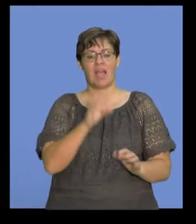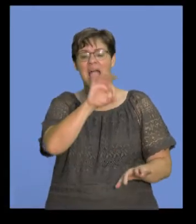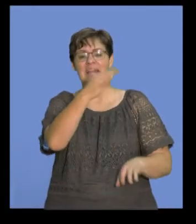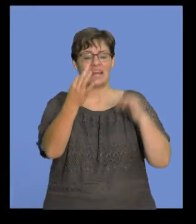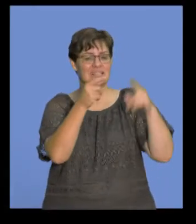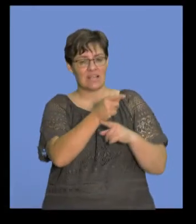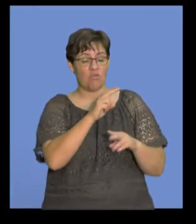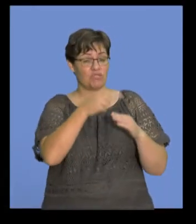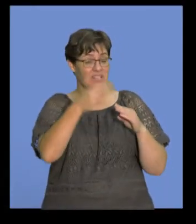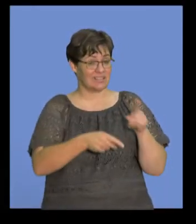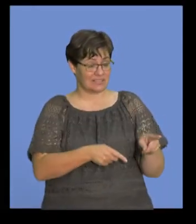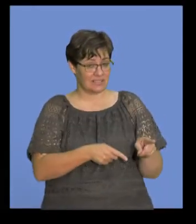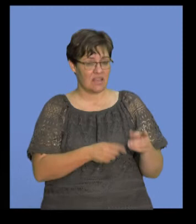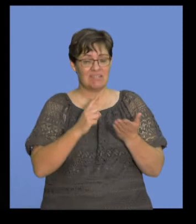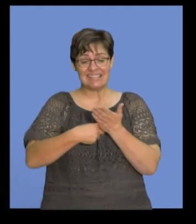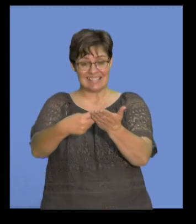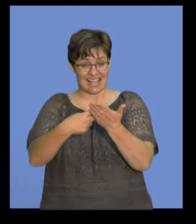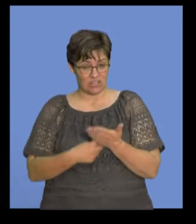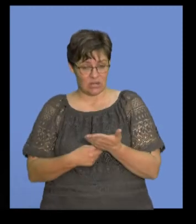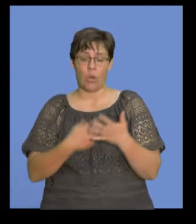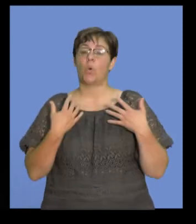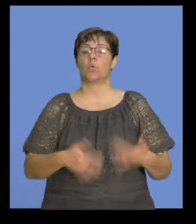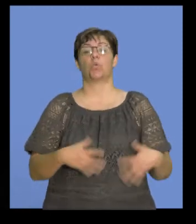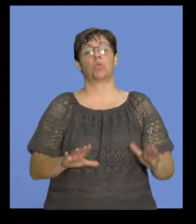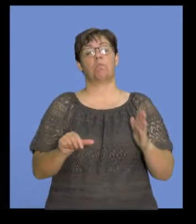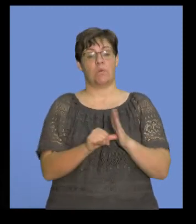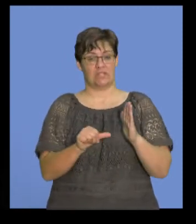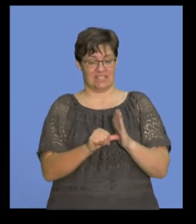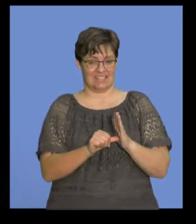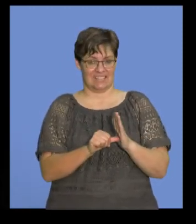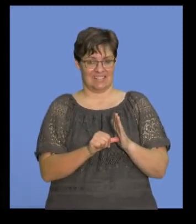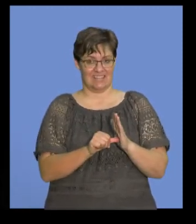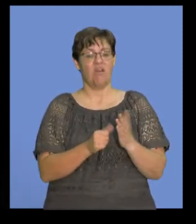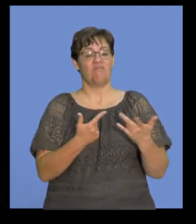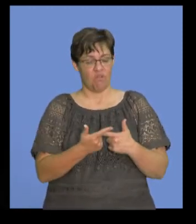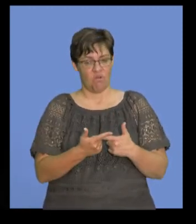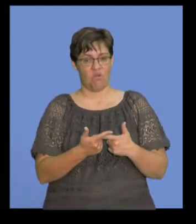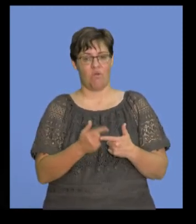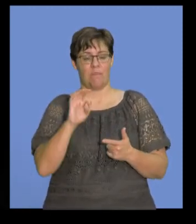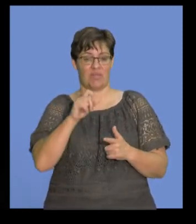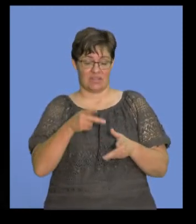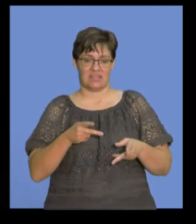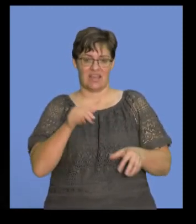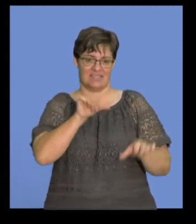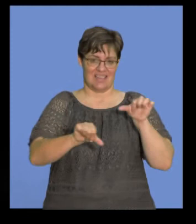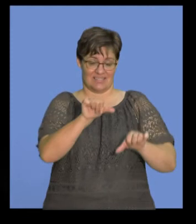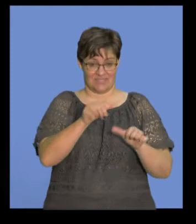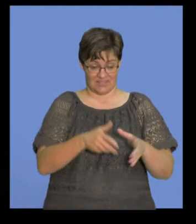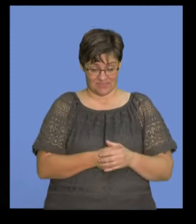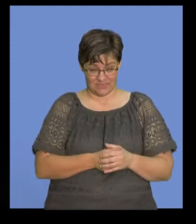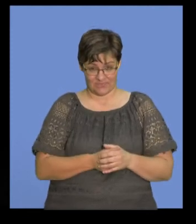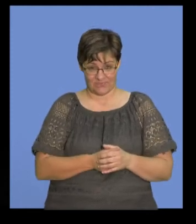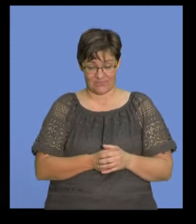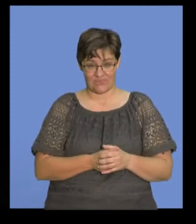of results and the discussion is an important part of a scientific method. It means that you now are able